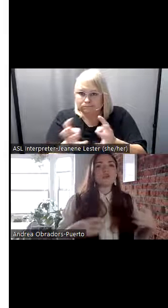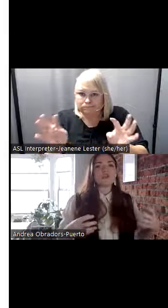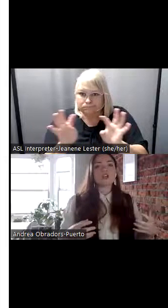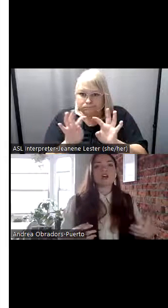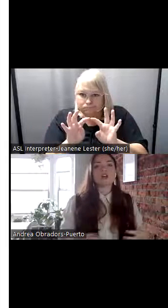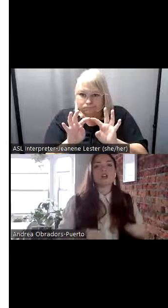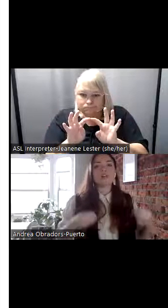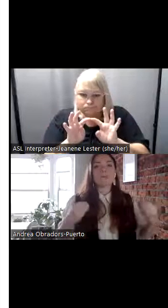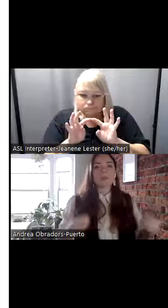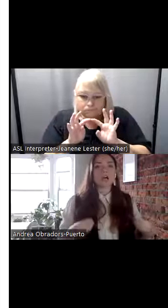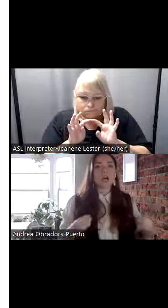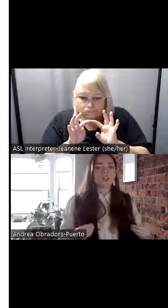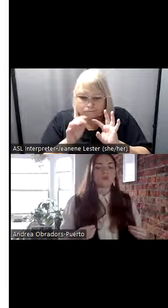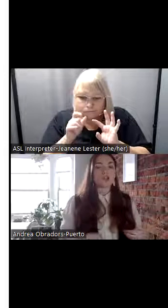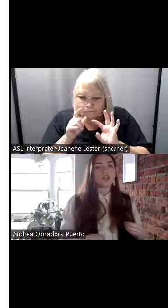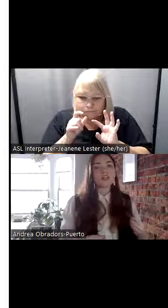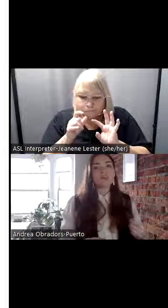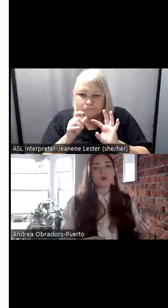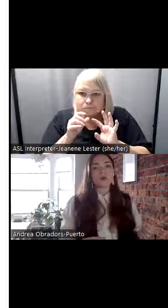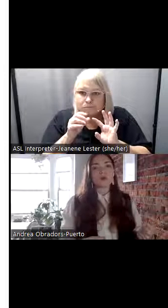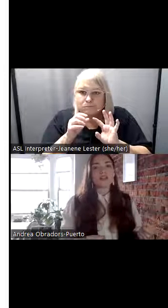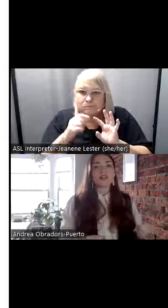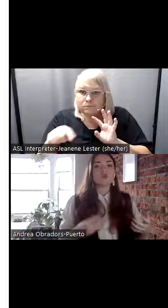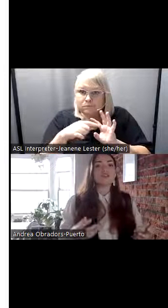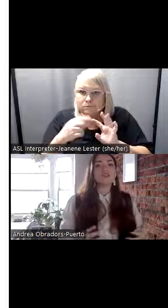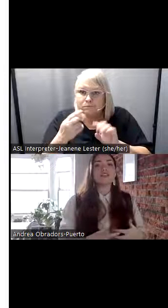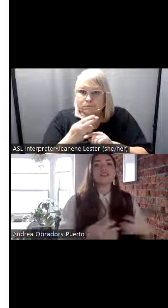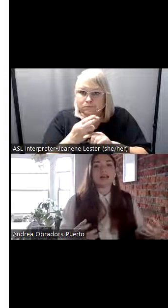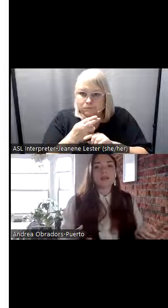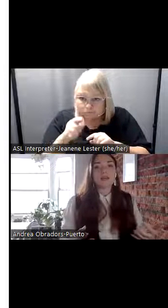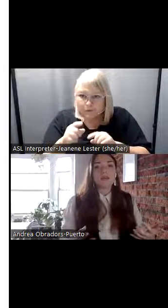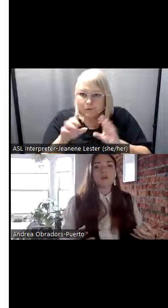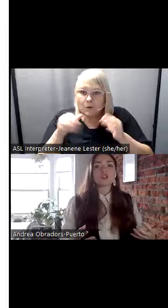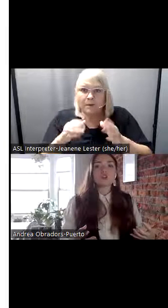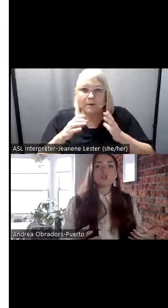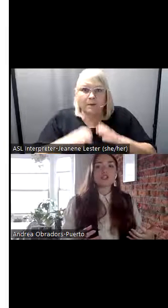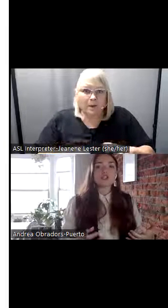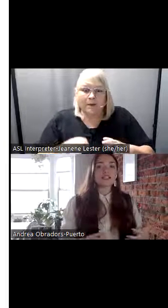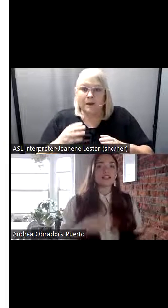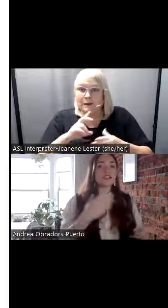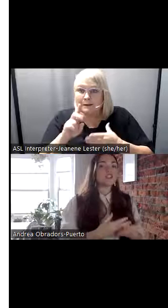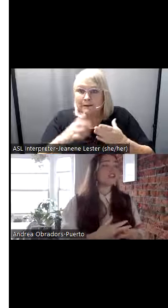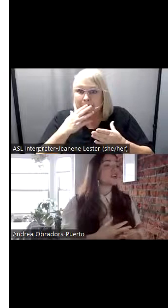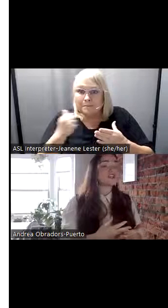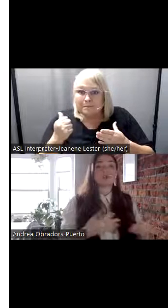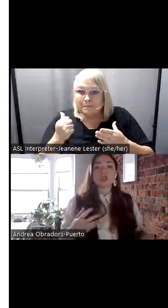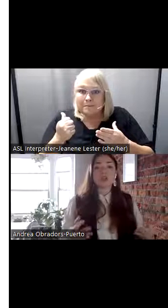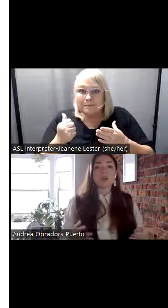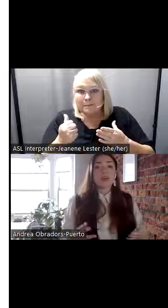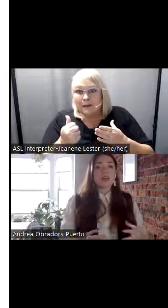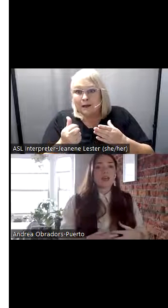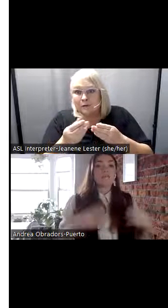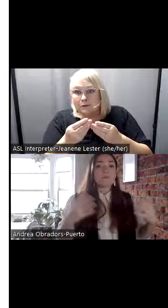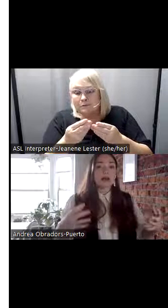approach is focused on the main customer, and it keeps the purpose that in order to design better solutions, it is necessary to